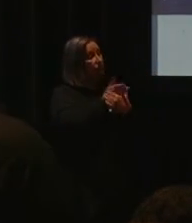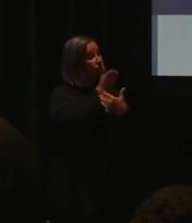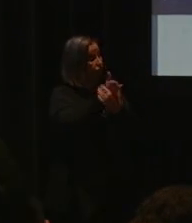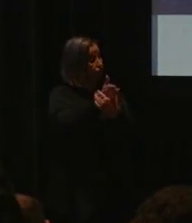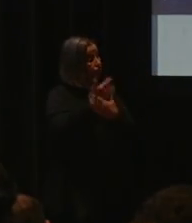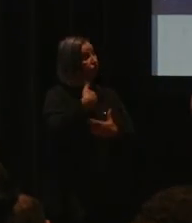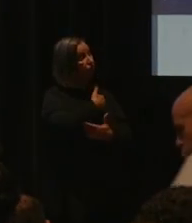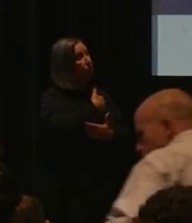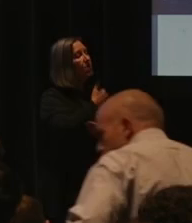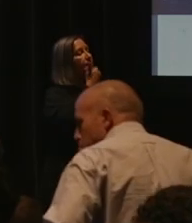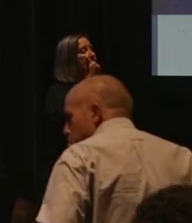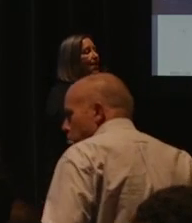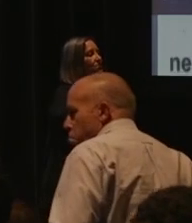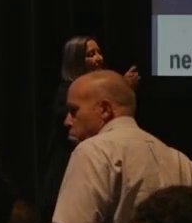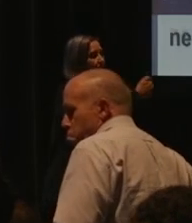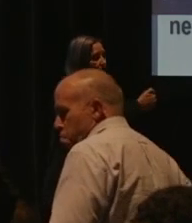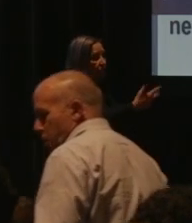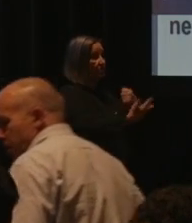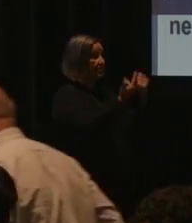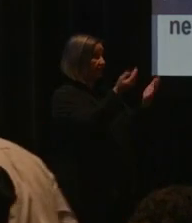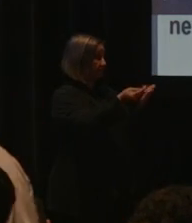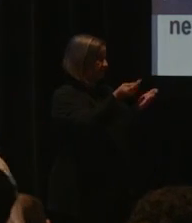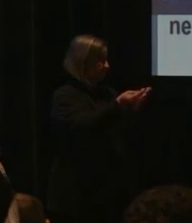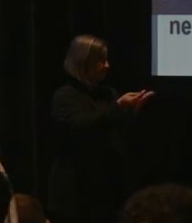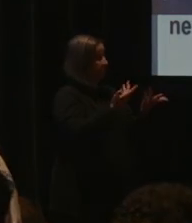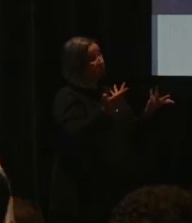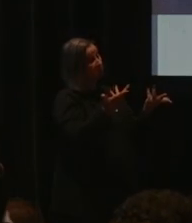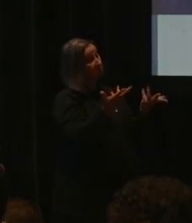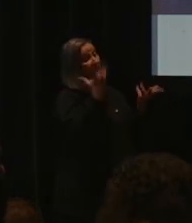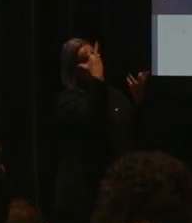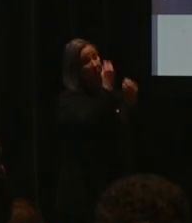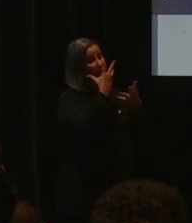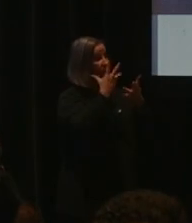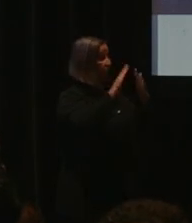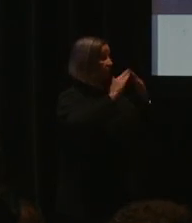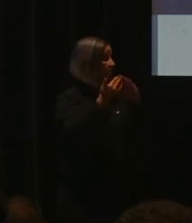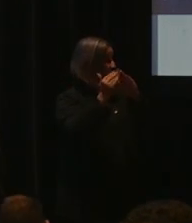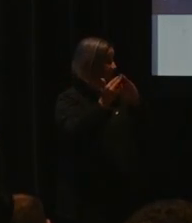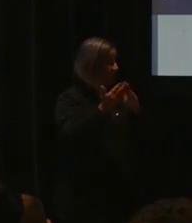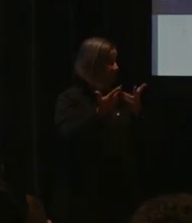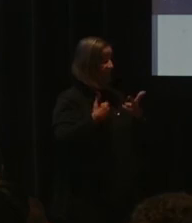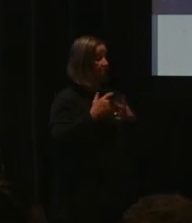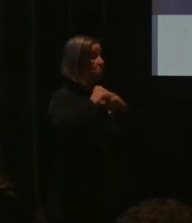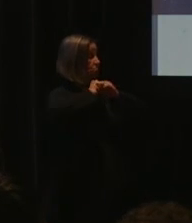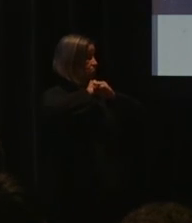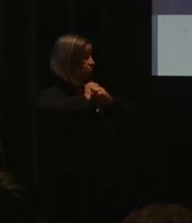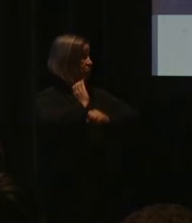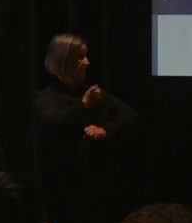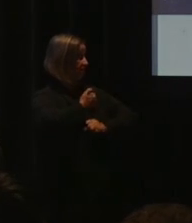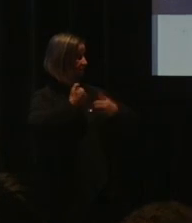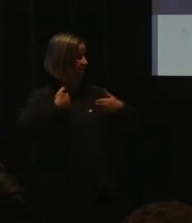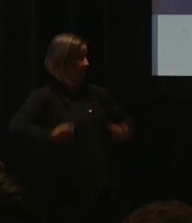better neighbor. We save money. We have more attractive community. We can protect our health and